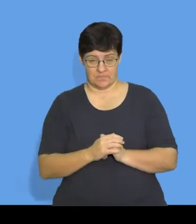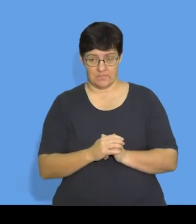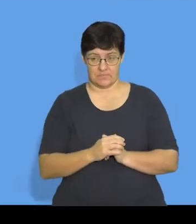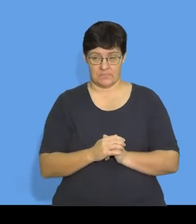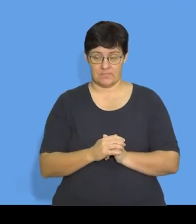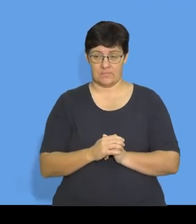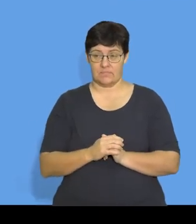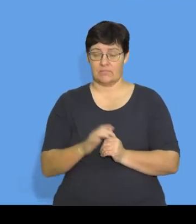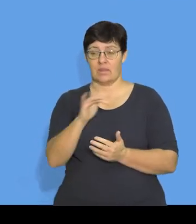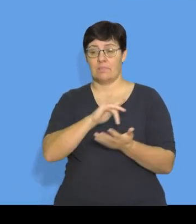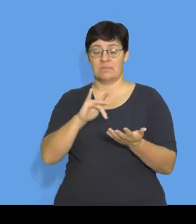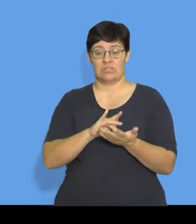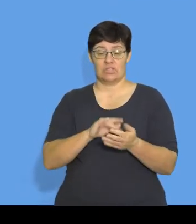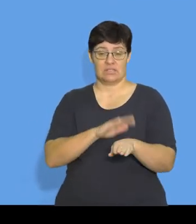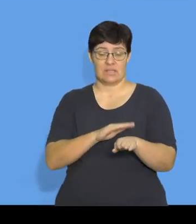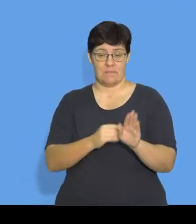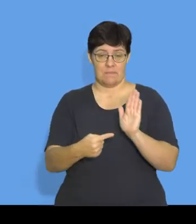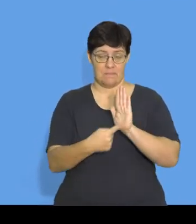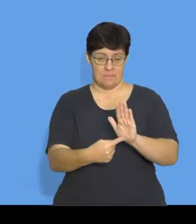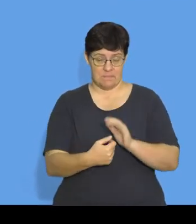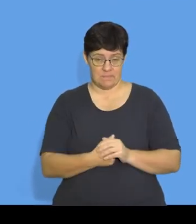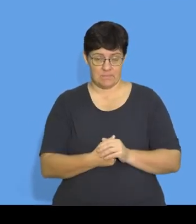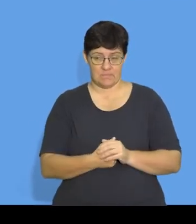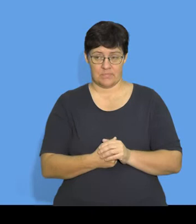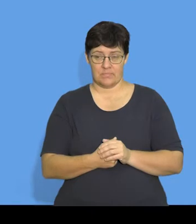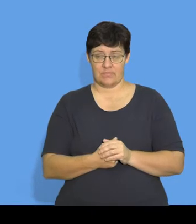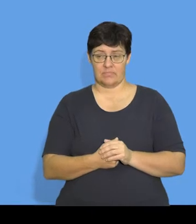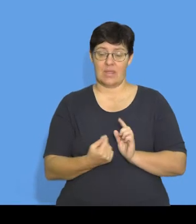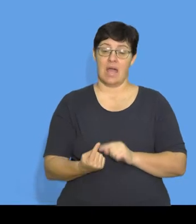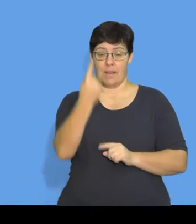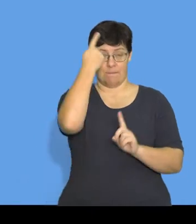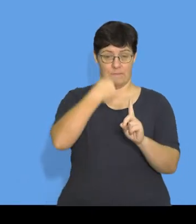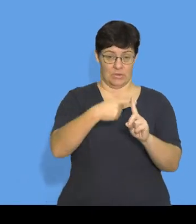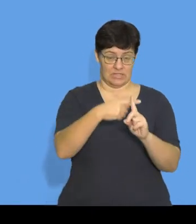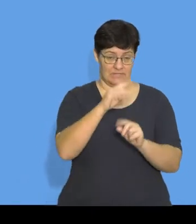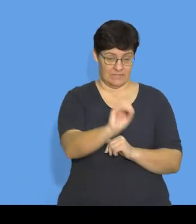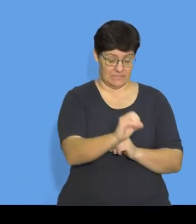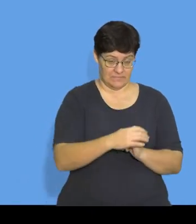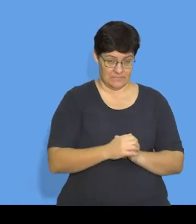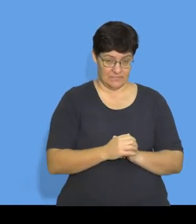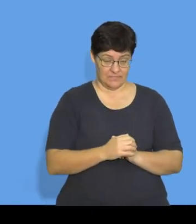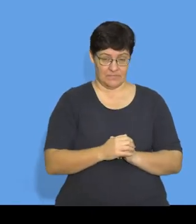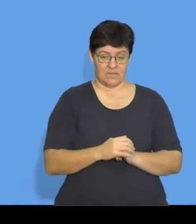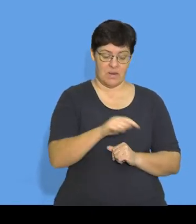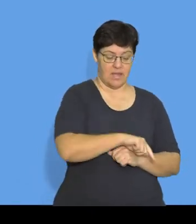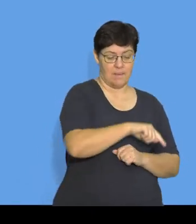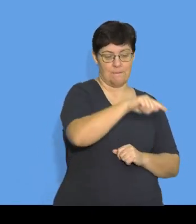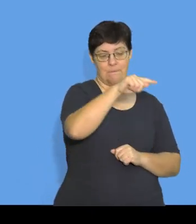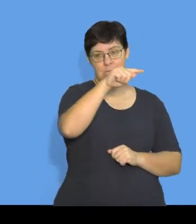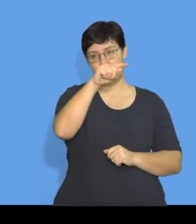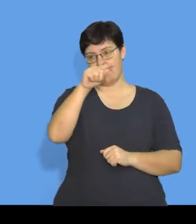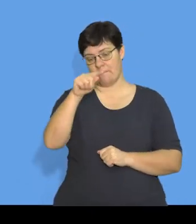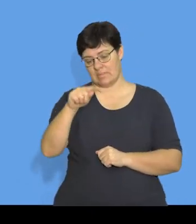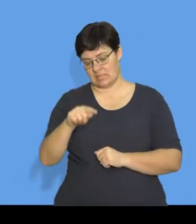Position time graph, well, we took up as positive. It went up, it